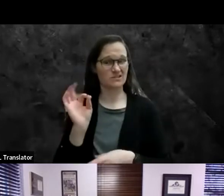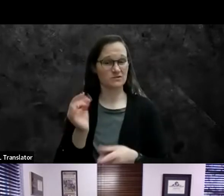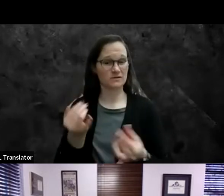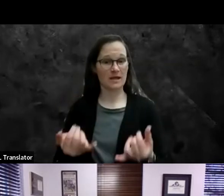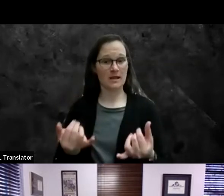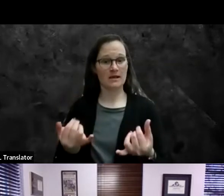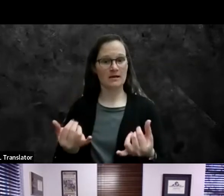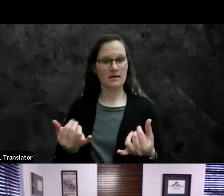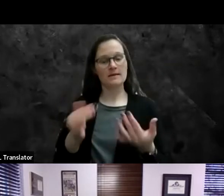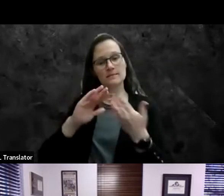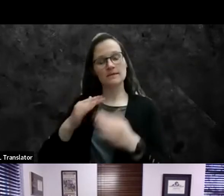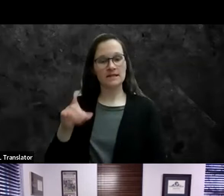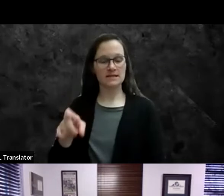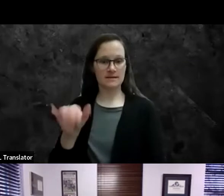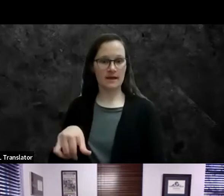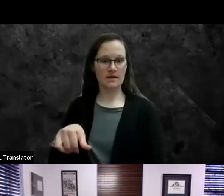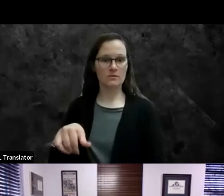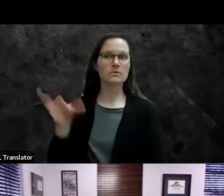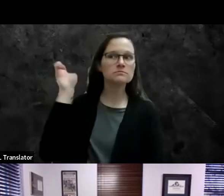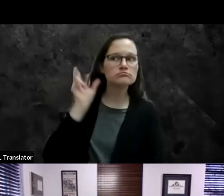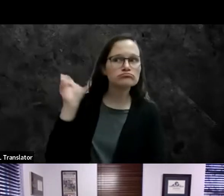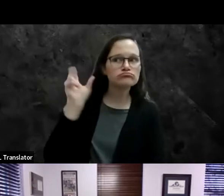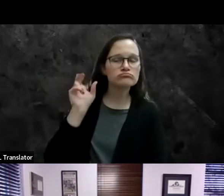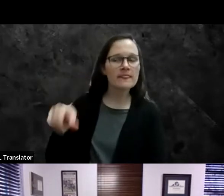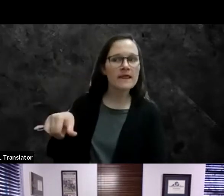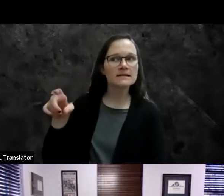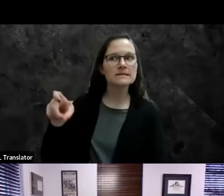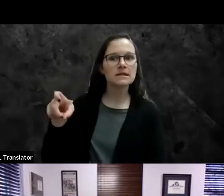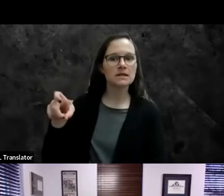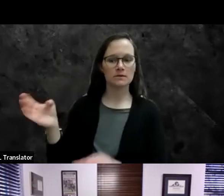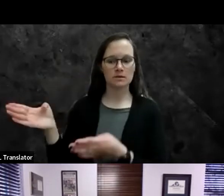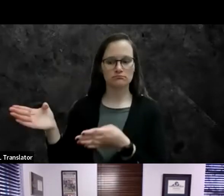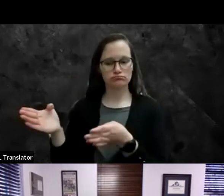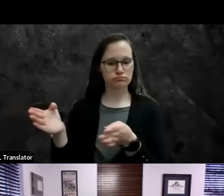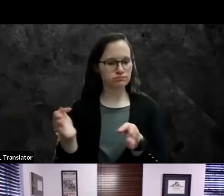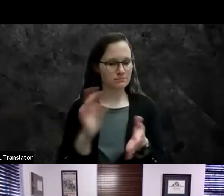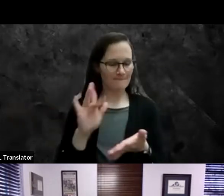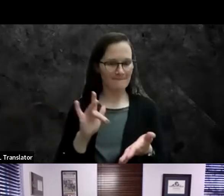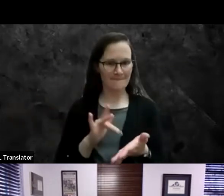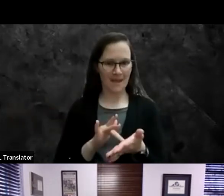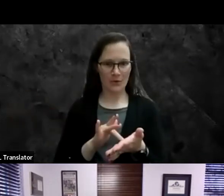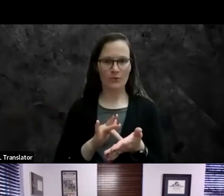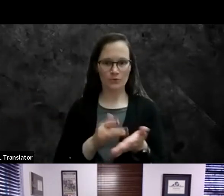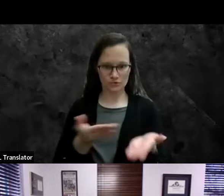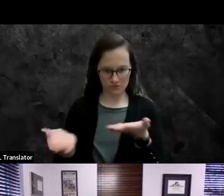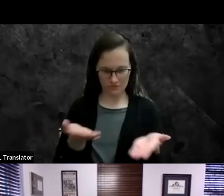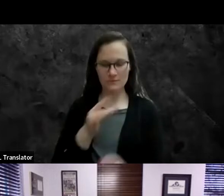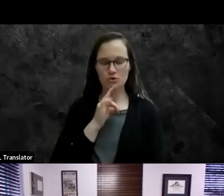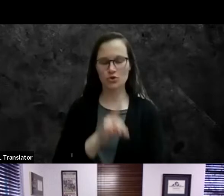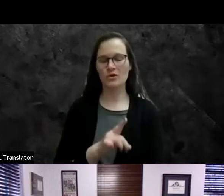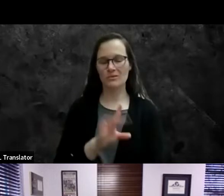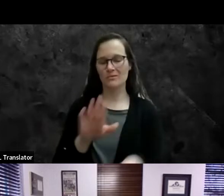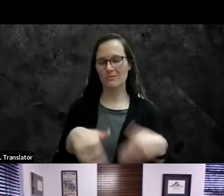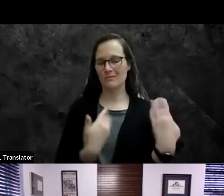from our community right now. So we are listening to your needs, and we are shifting our medical practices to ensure that we provide you